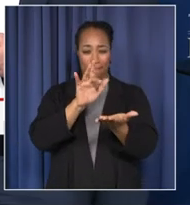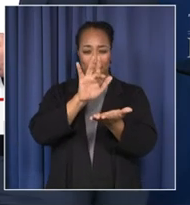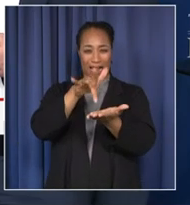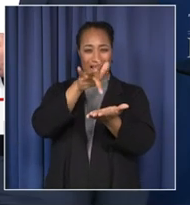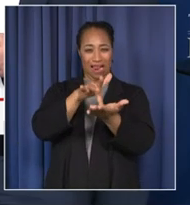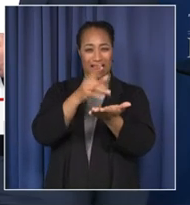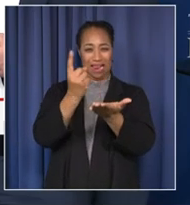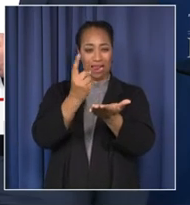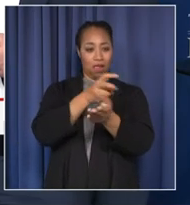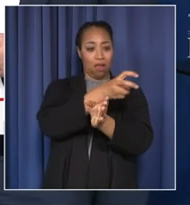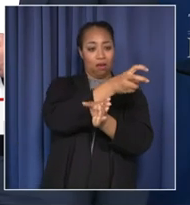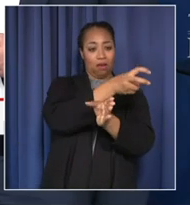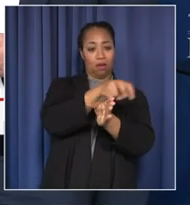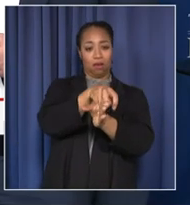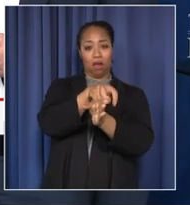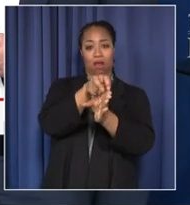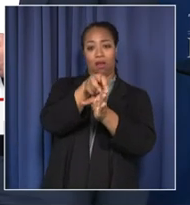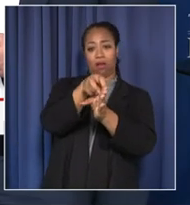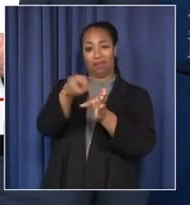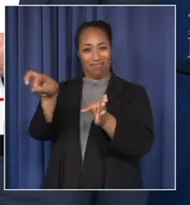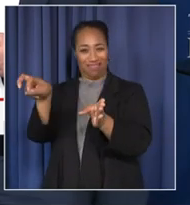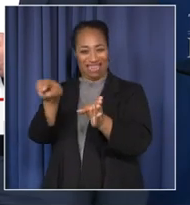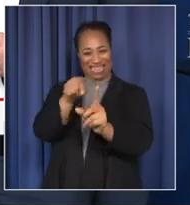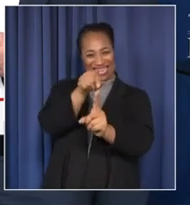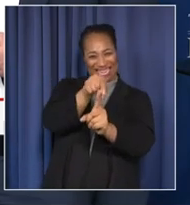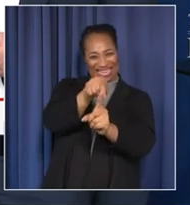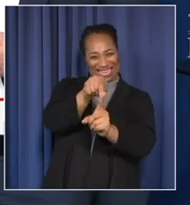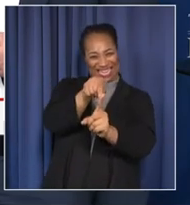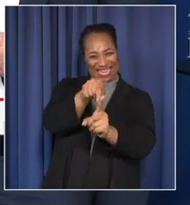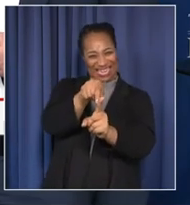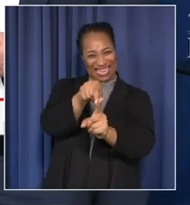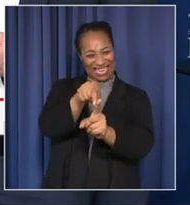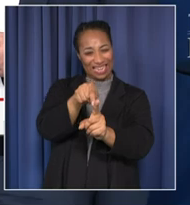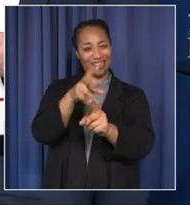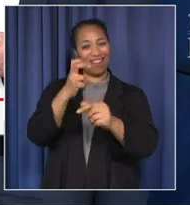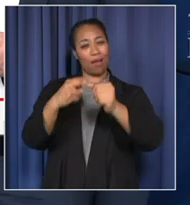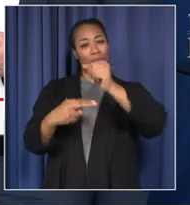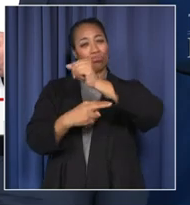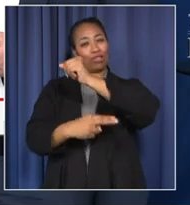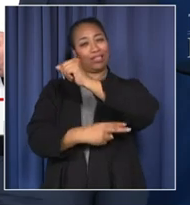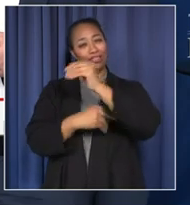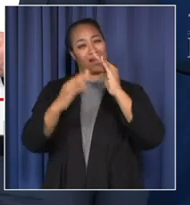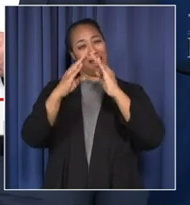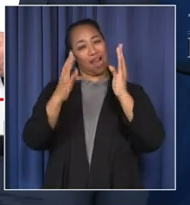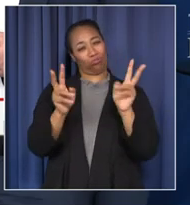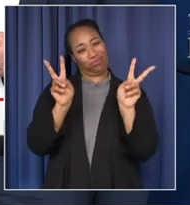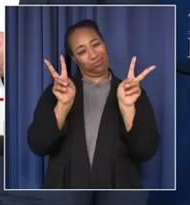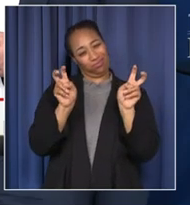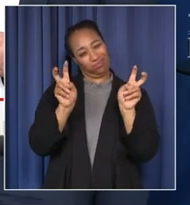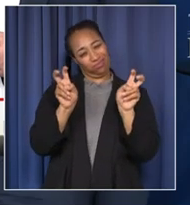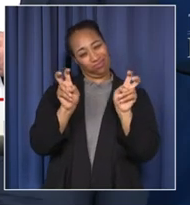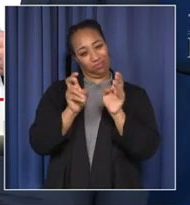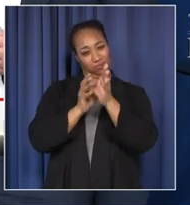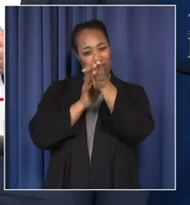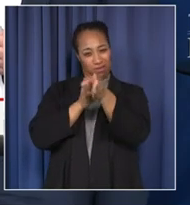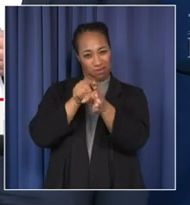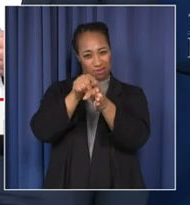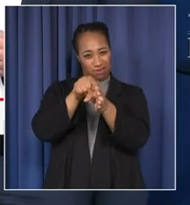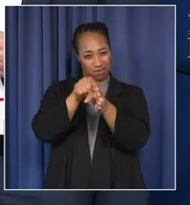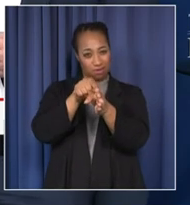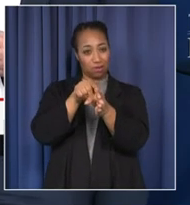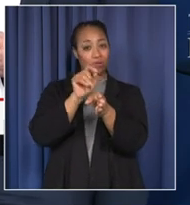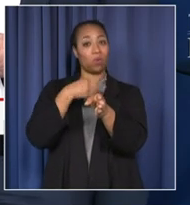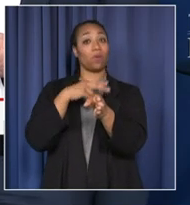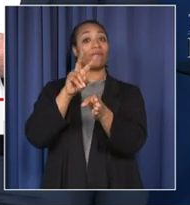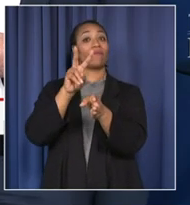we believe that that's the strategy to work, a bridge housing, if you will, and that's how we want to use our vouchers. Let me